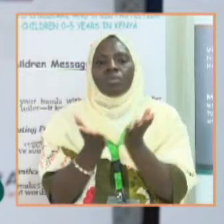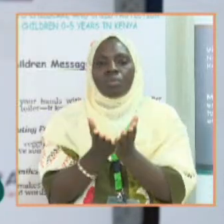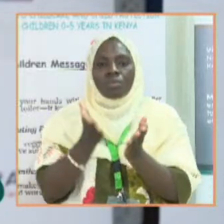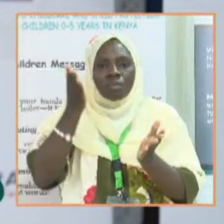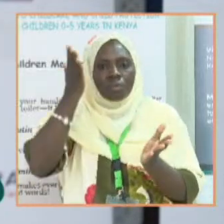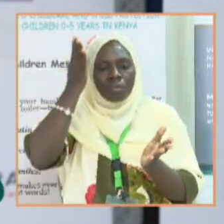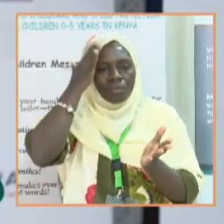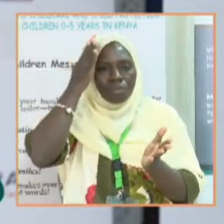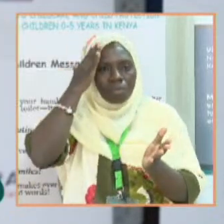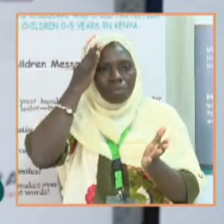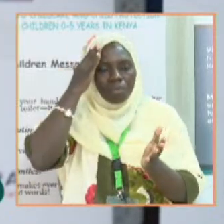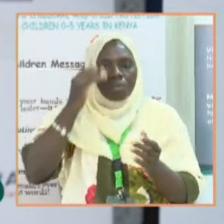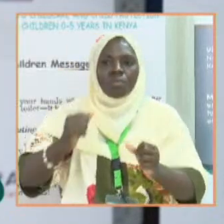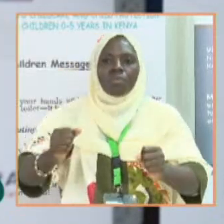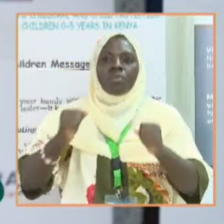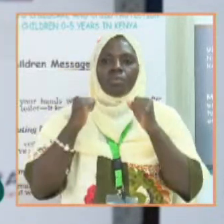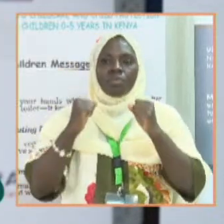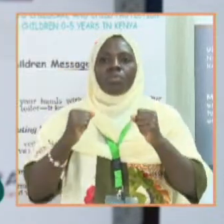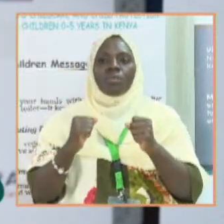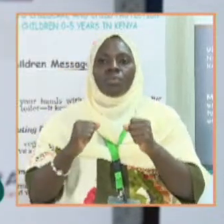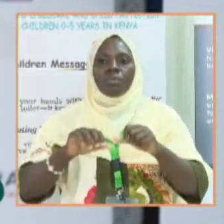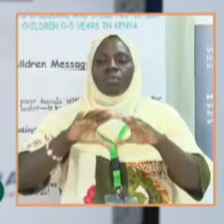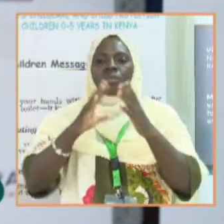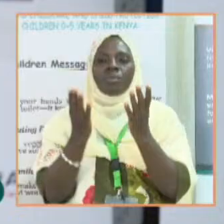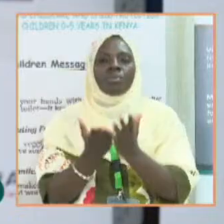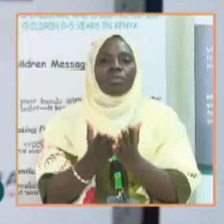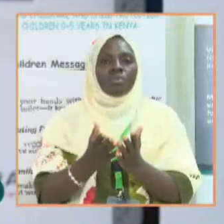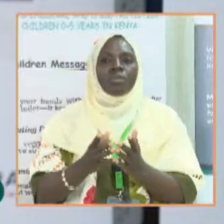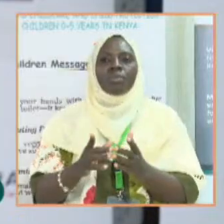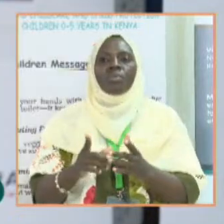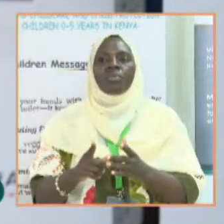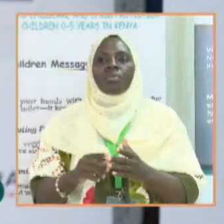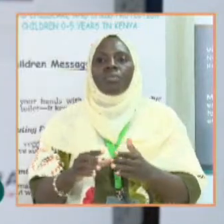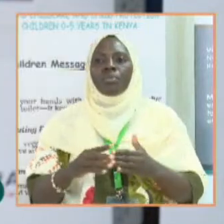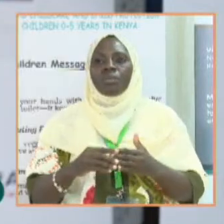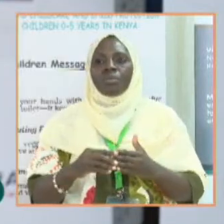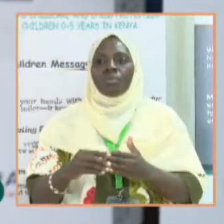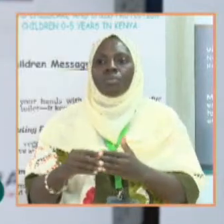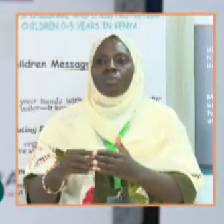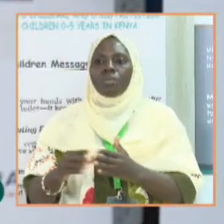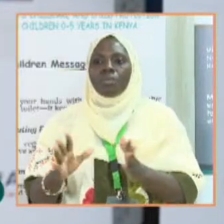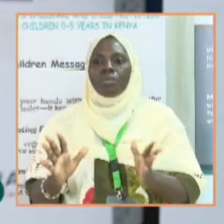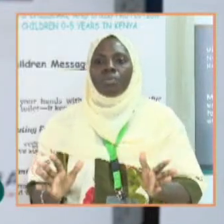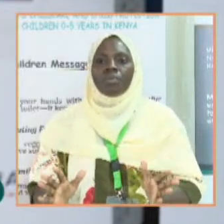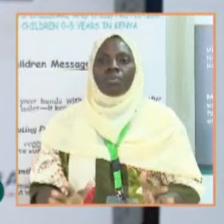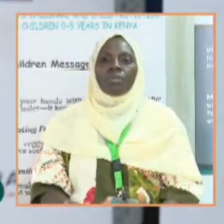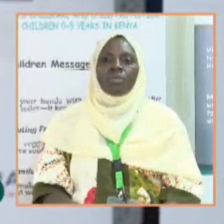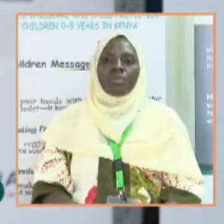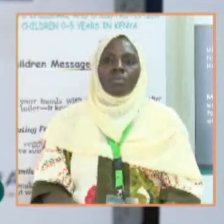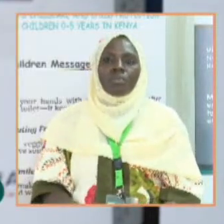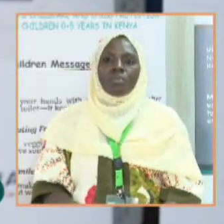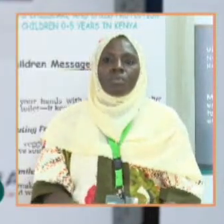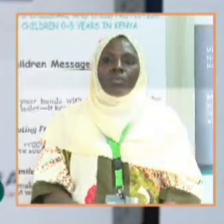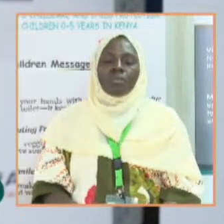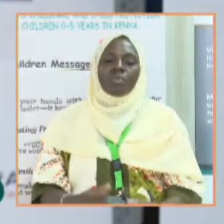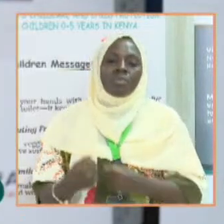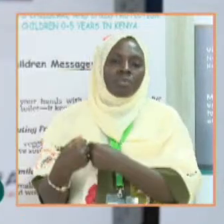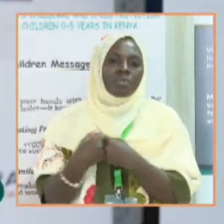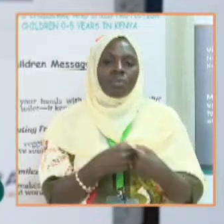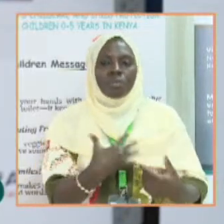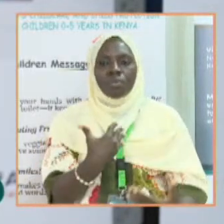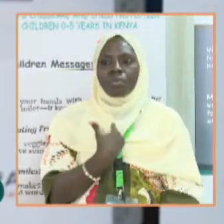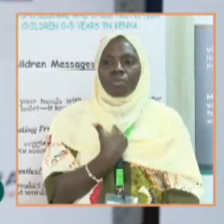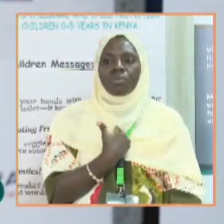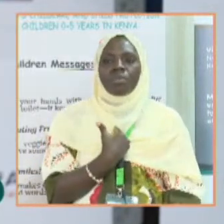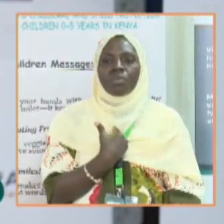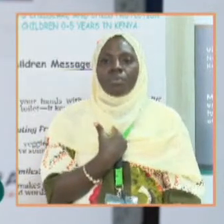community level, and we also have the dialogue days that then brings in the community programs for education. Challenges that exist? Yes,